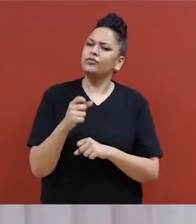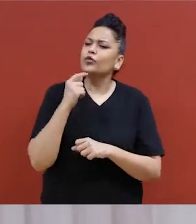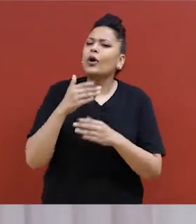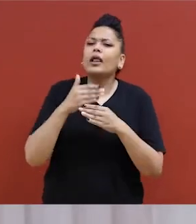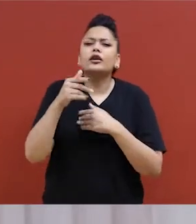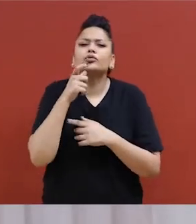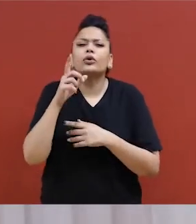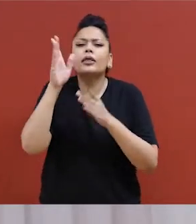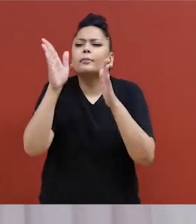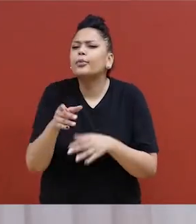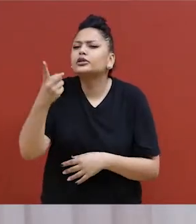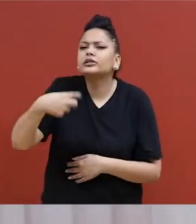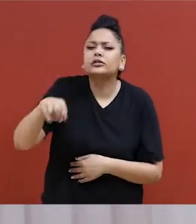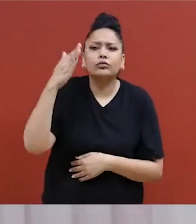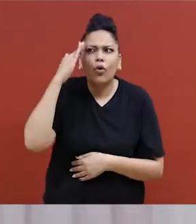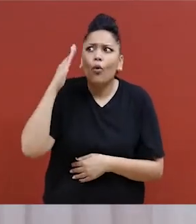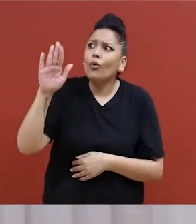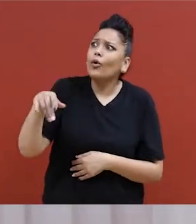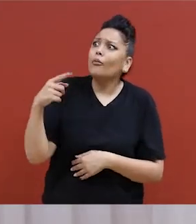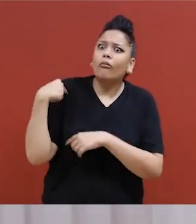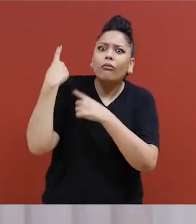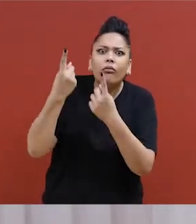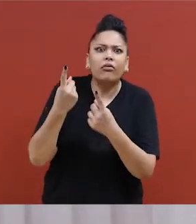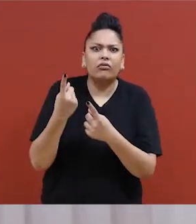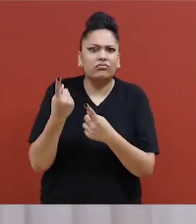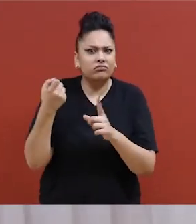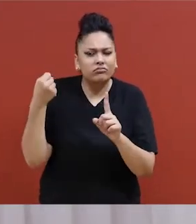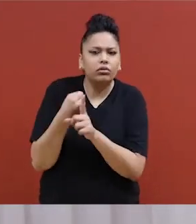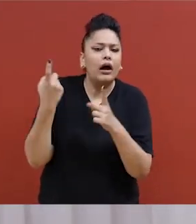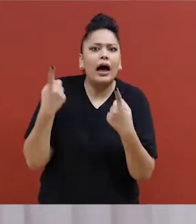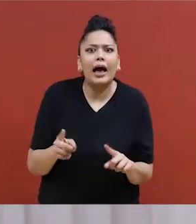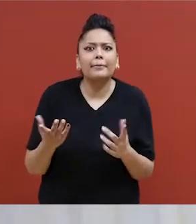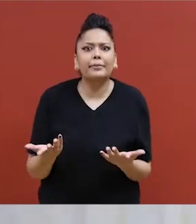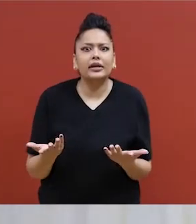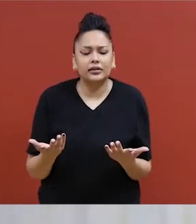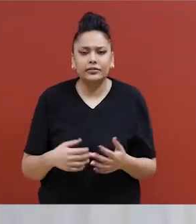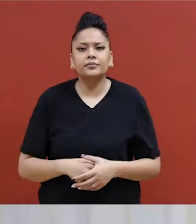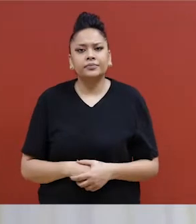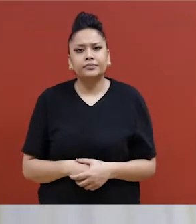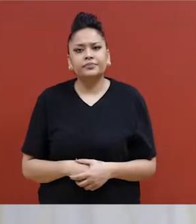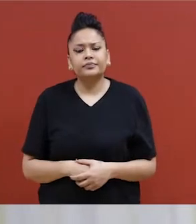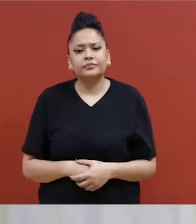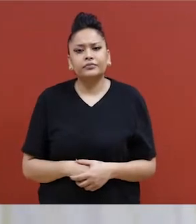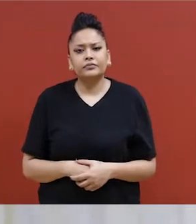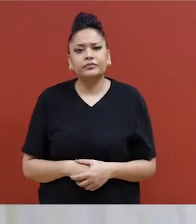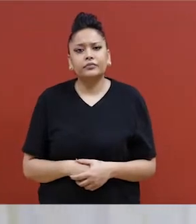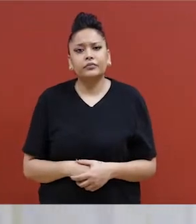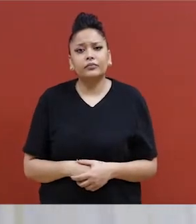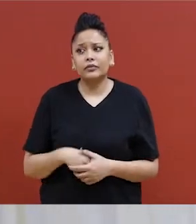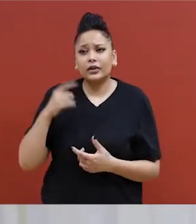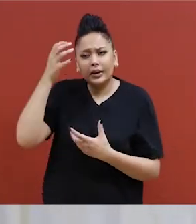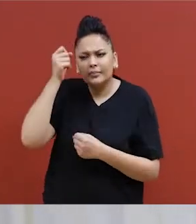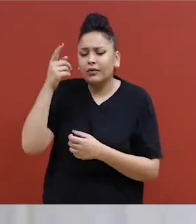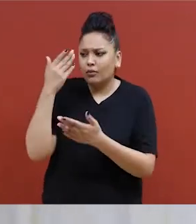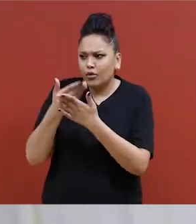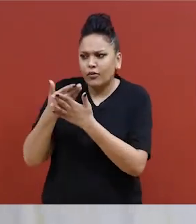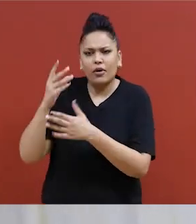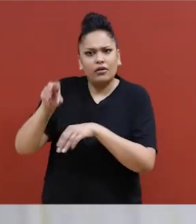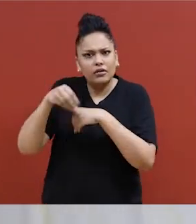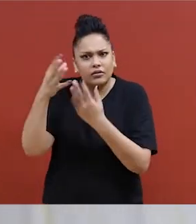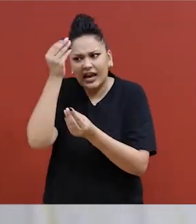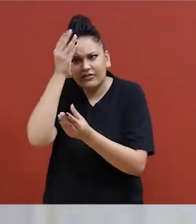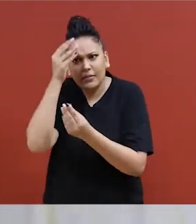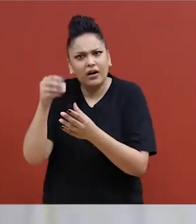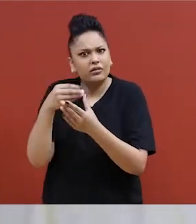in particular, somebody that we have trusted or that we do trust. You know, the data shows for all of us that one of the most